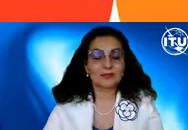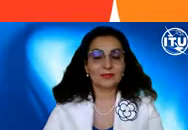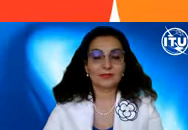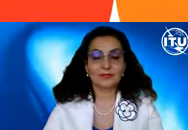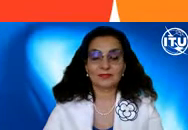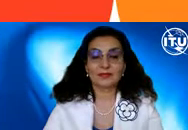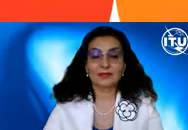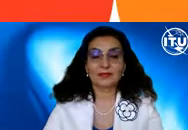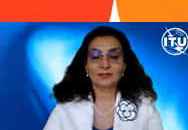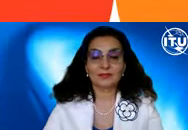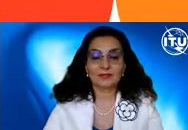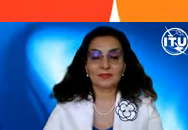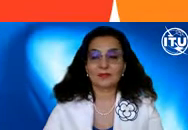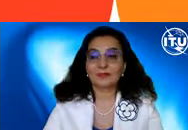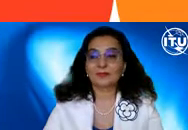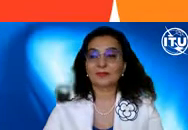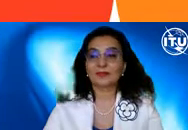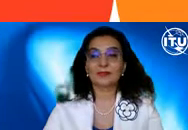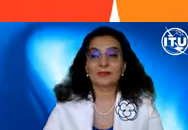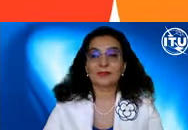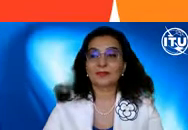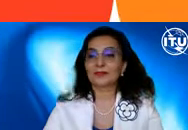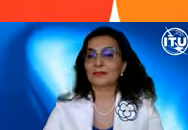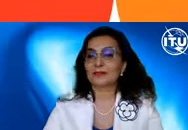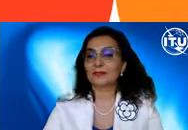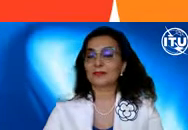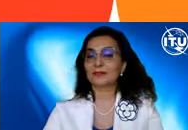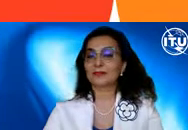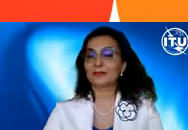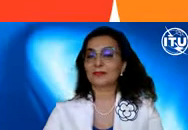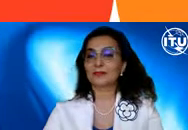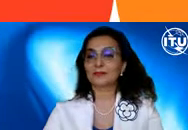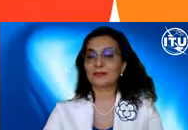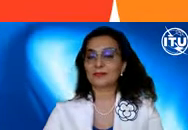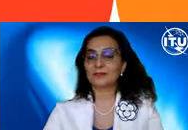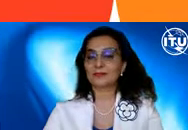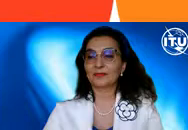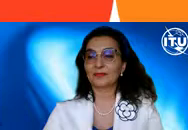I think sharing has control of sharing. Okay. Sharing, if you can go to